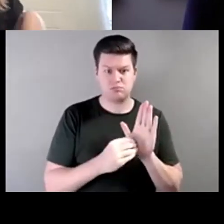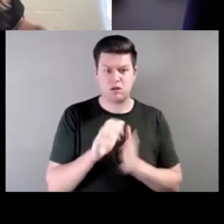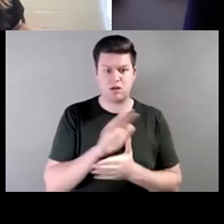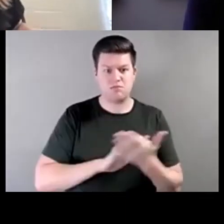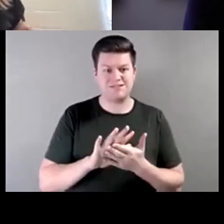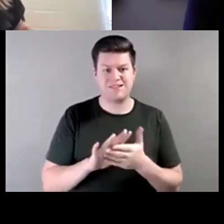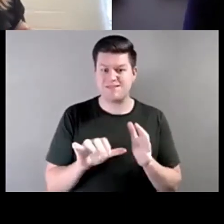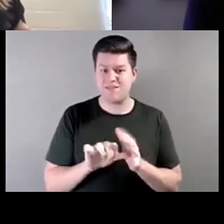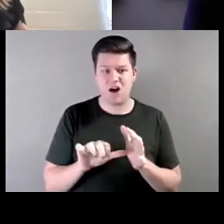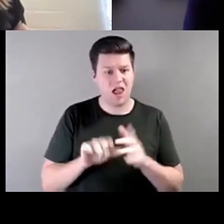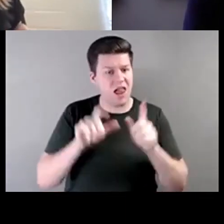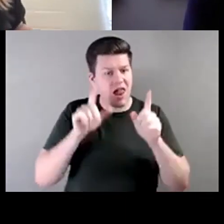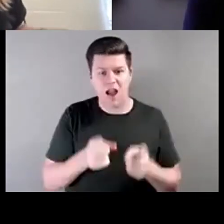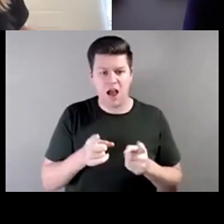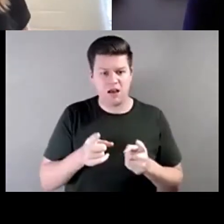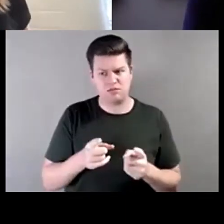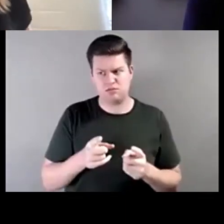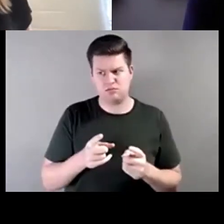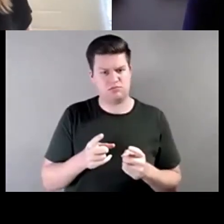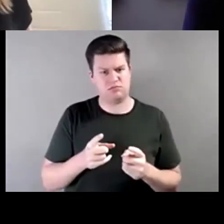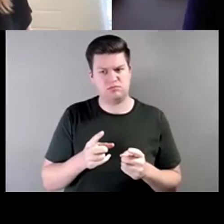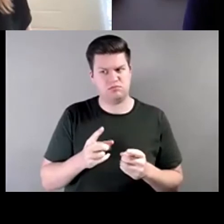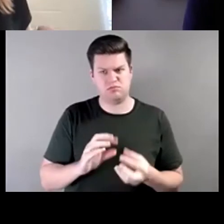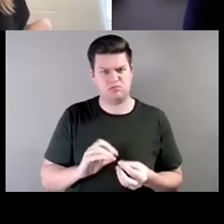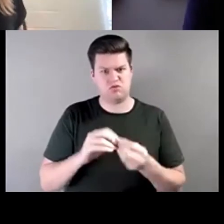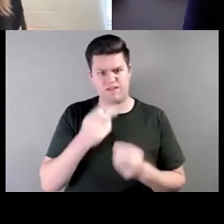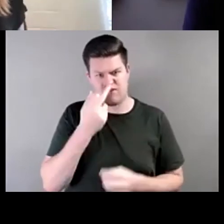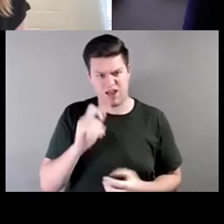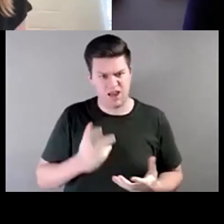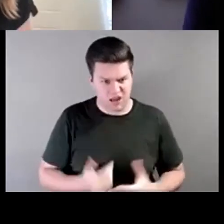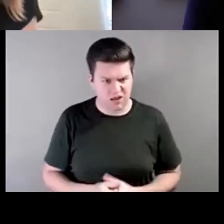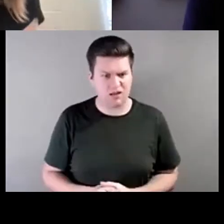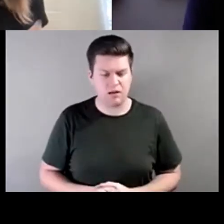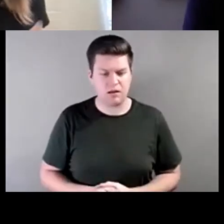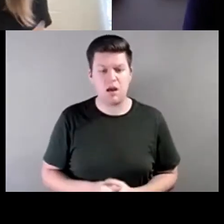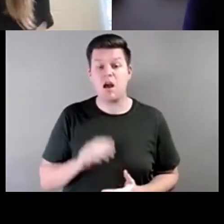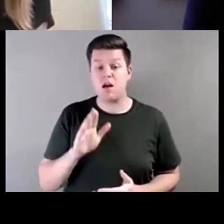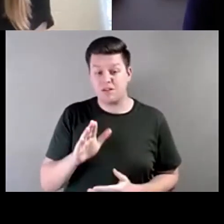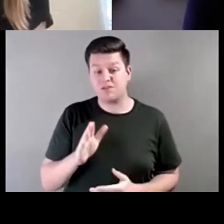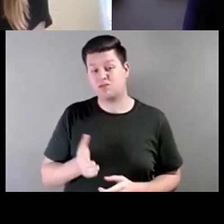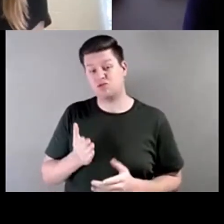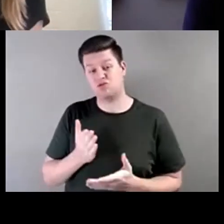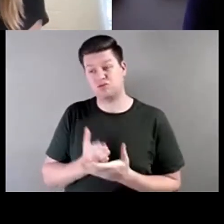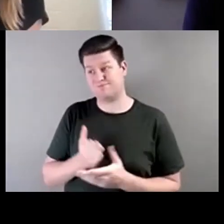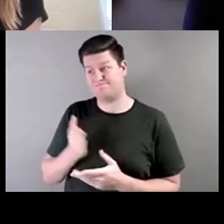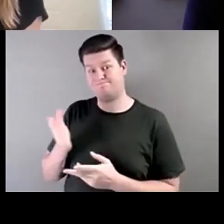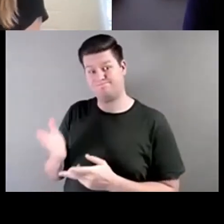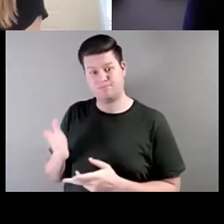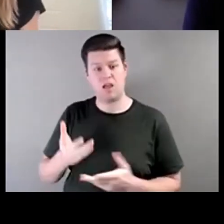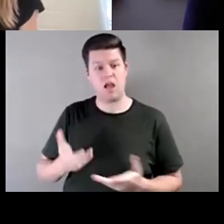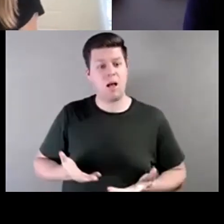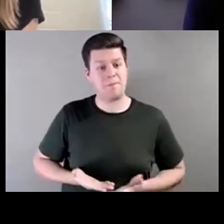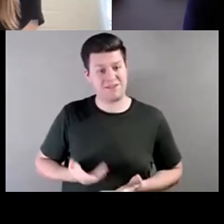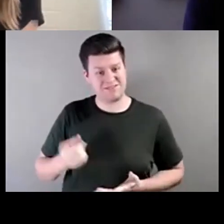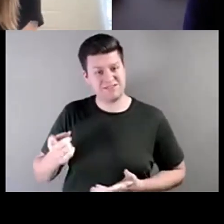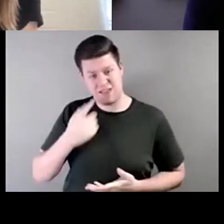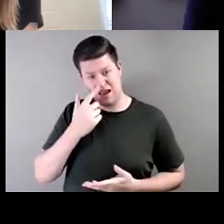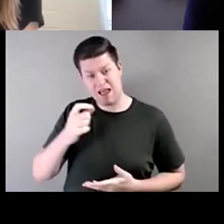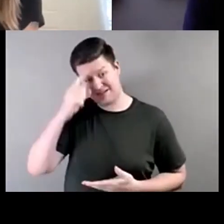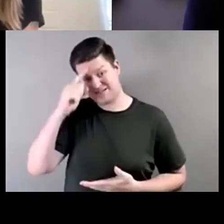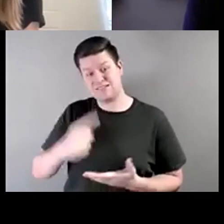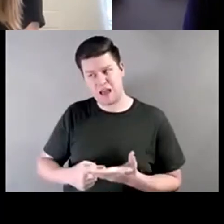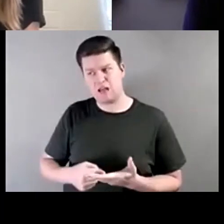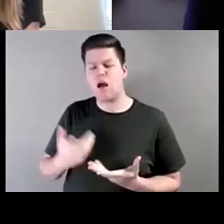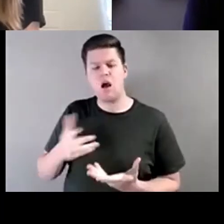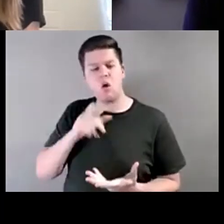replicate. On the other hand, there is an issue that businesses can decide for themselves what they will accept as proof